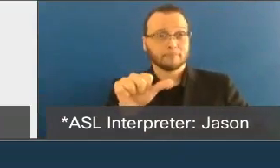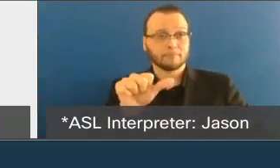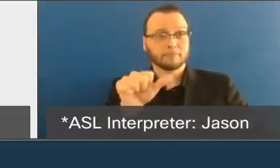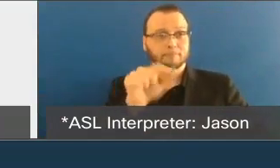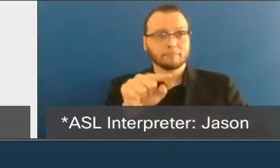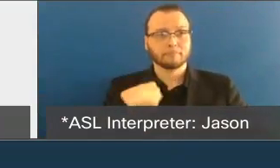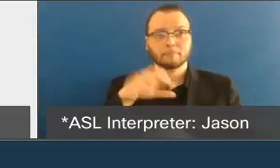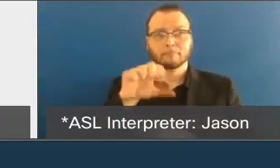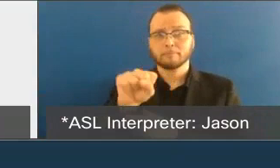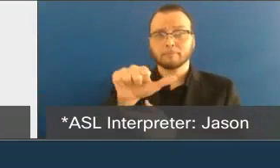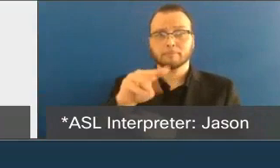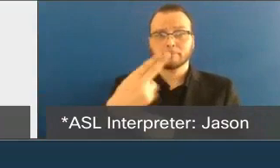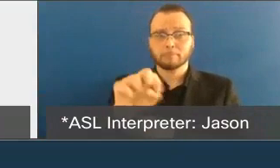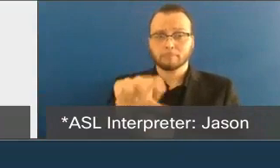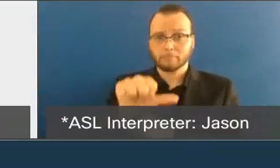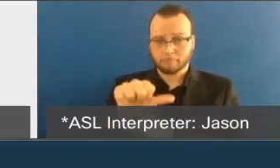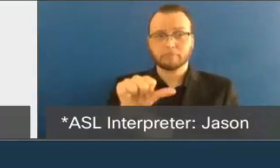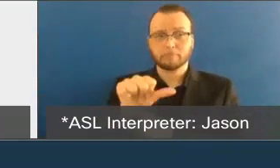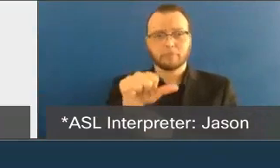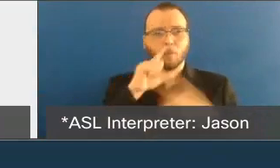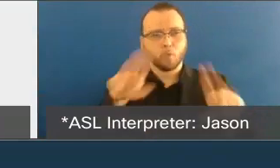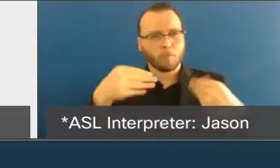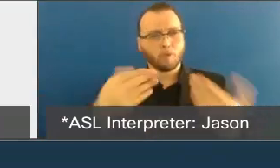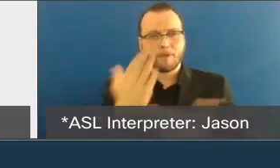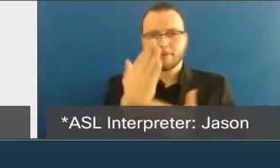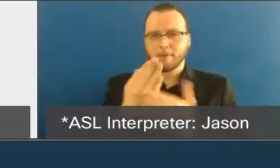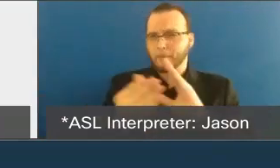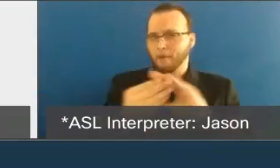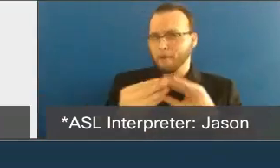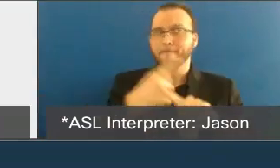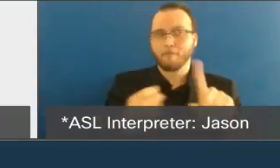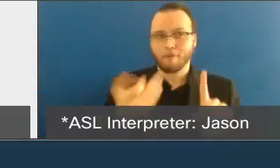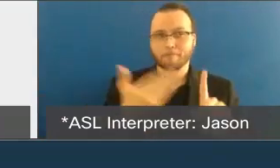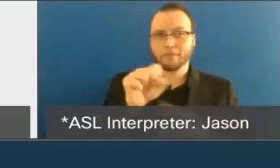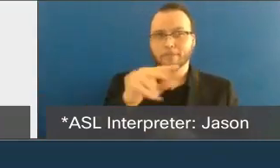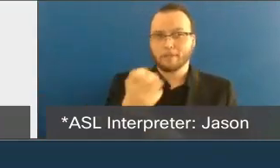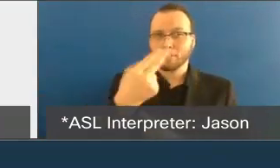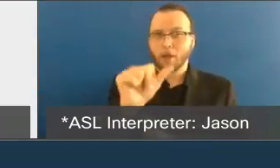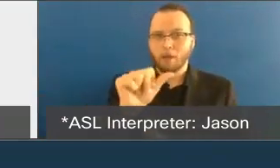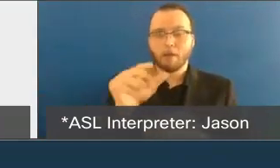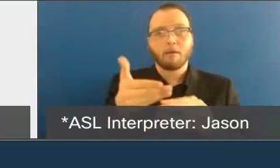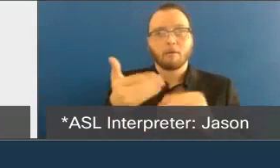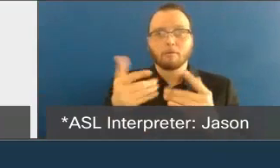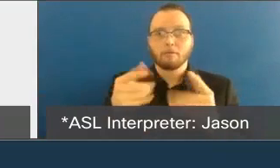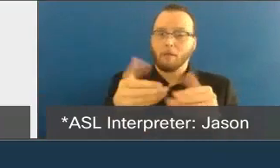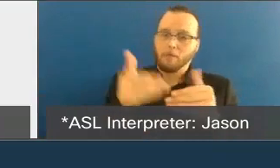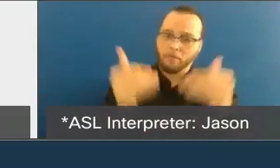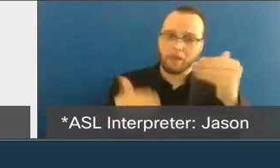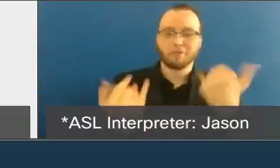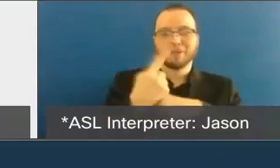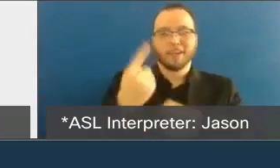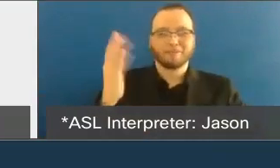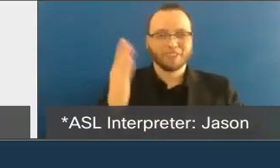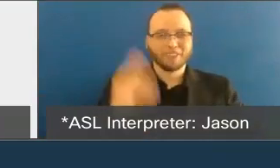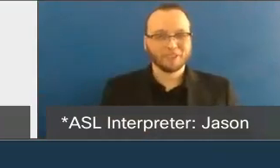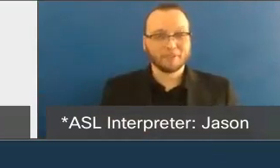Mental Health Services Administration, will provide some comments from SAMHSA, followed by today's presentation. Now, I'd like to turn this